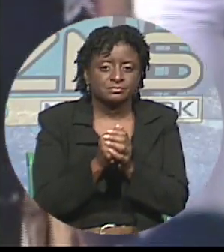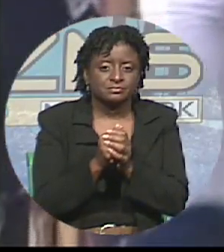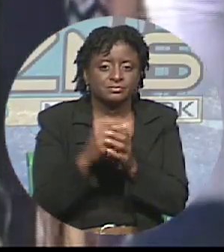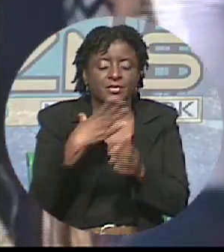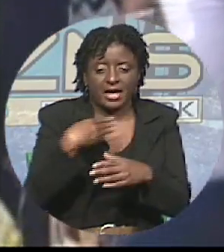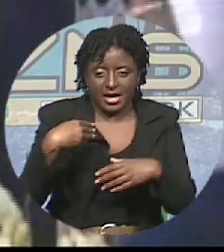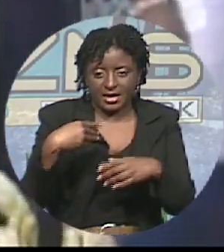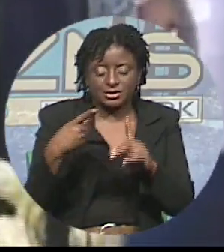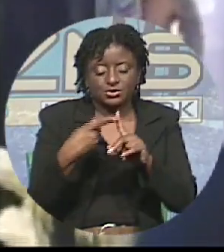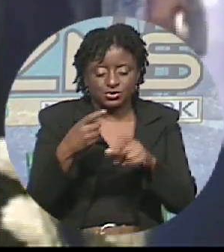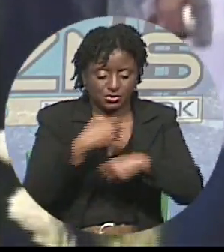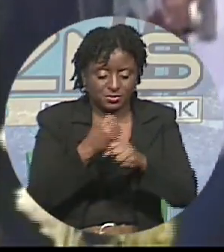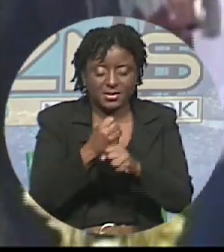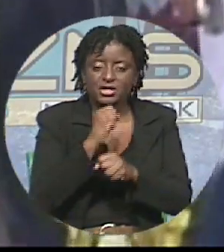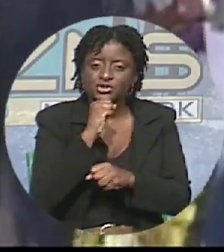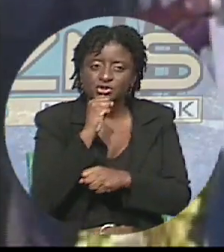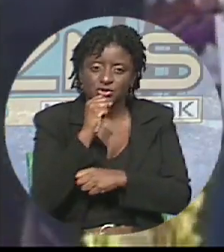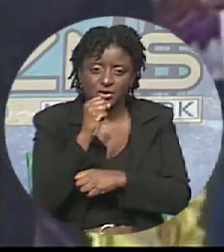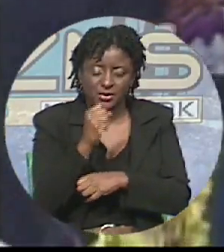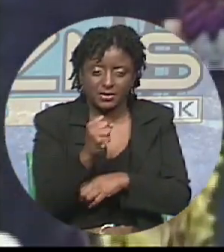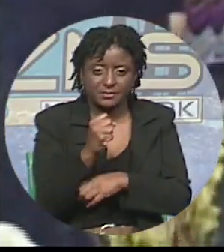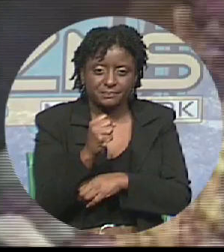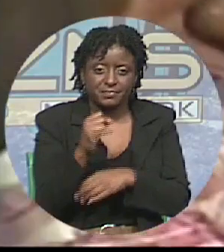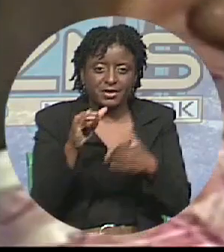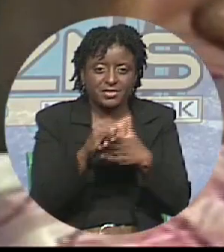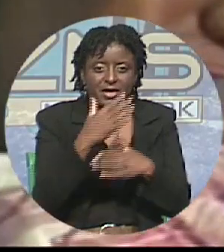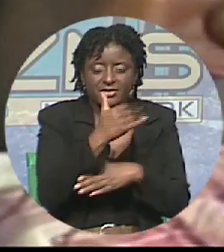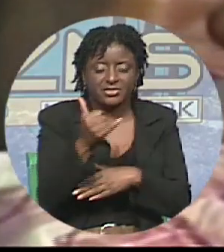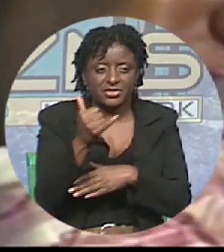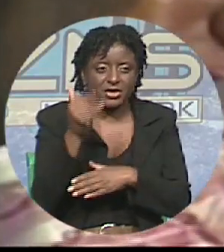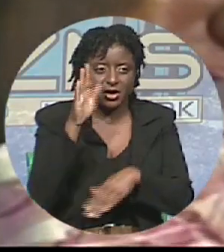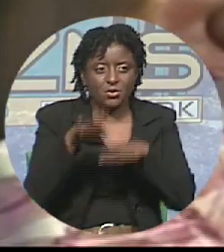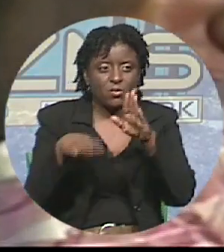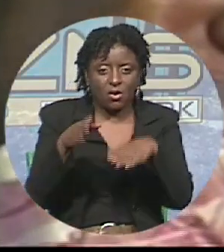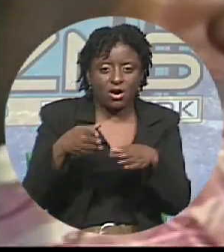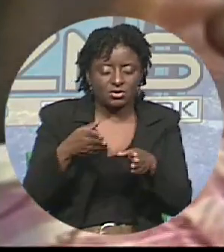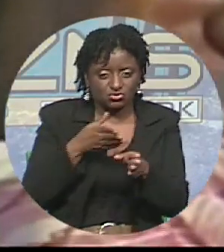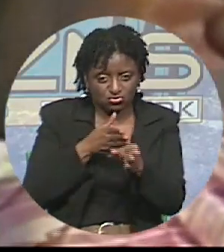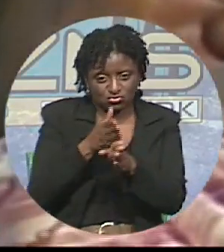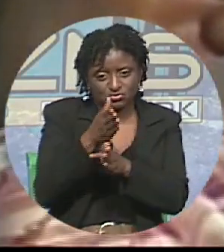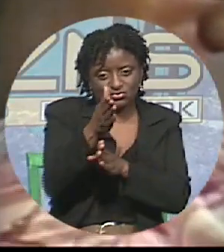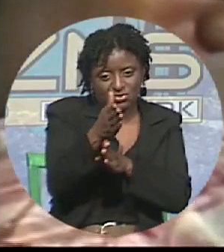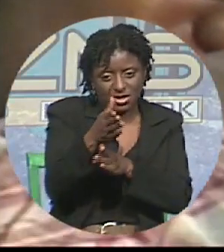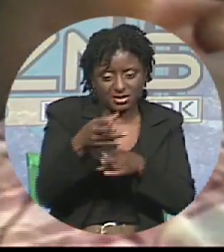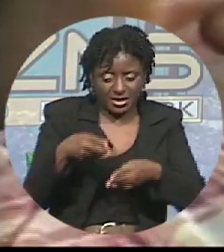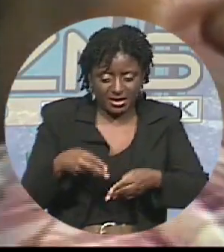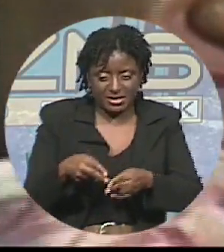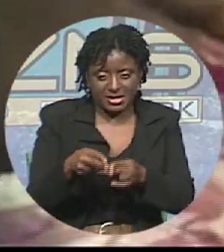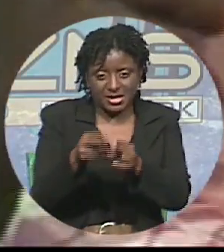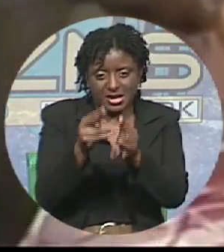And to make sure that they walk the straight and narrow.